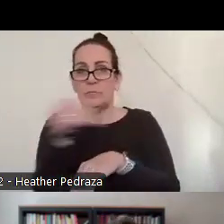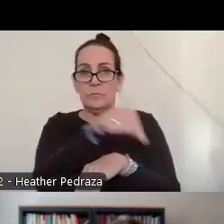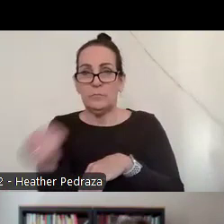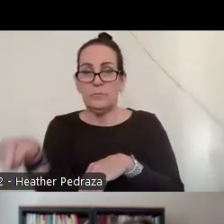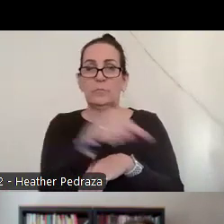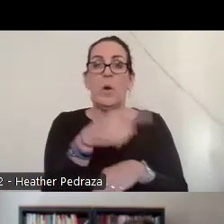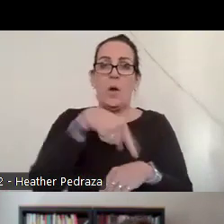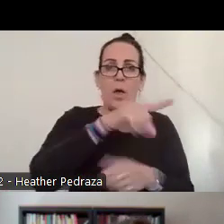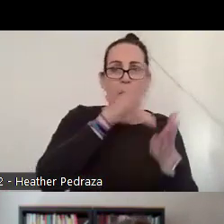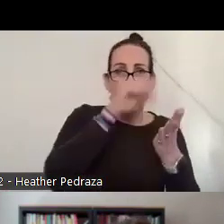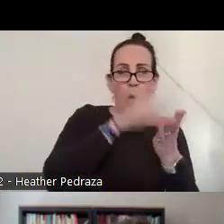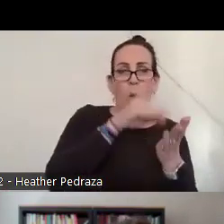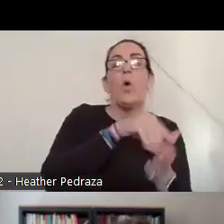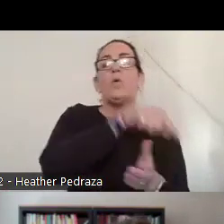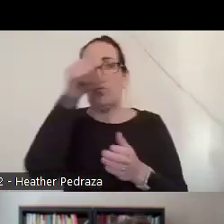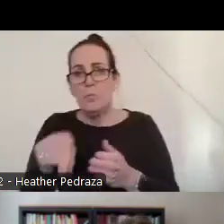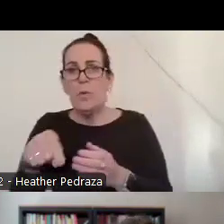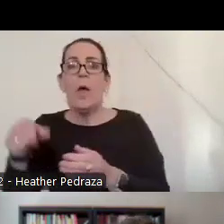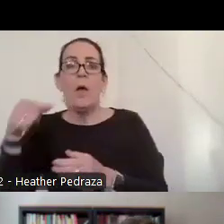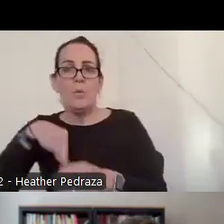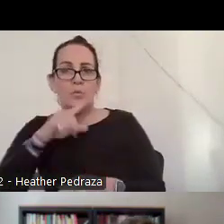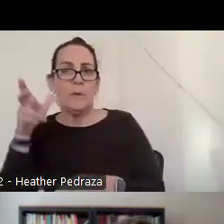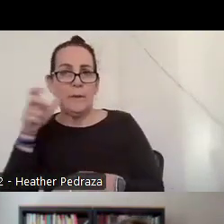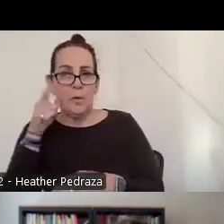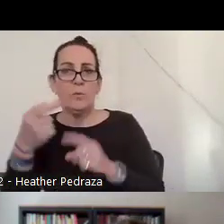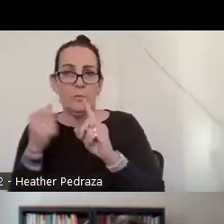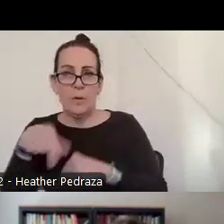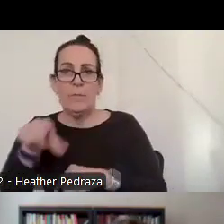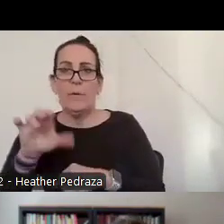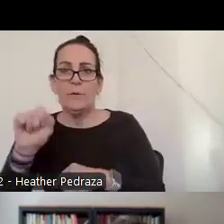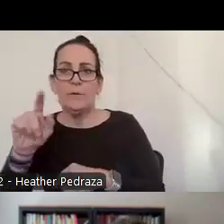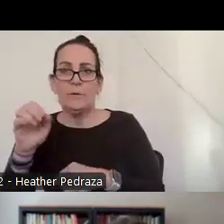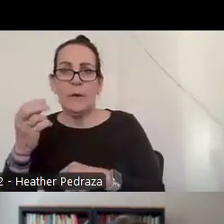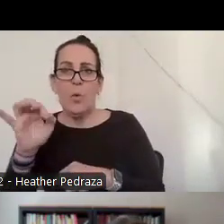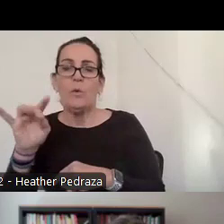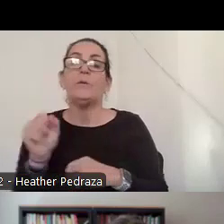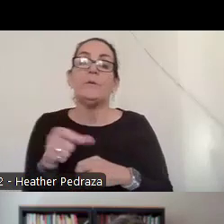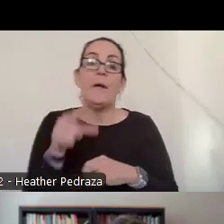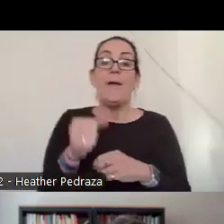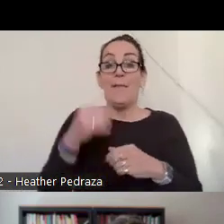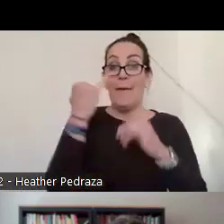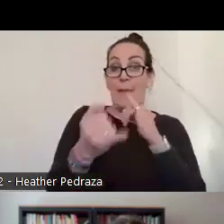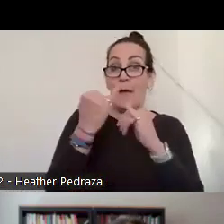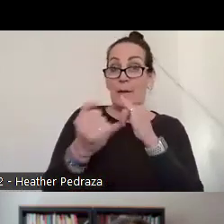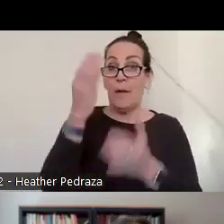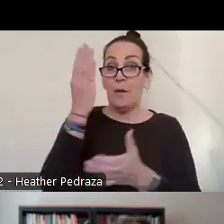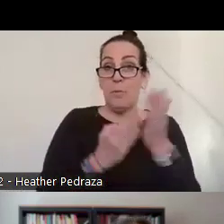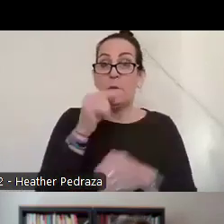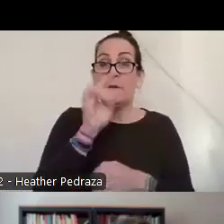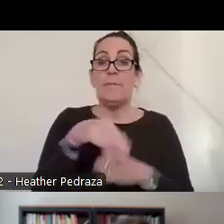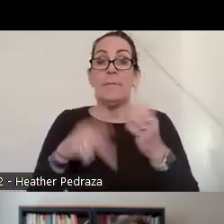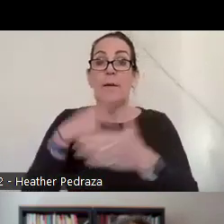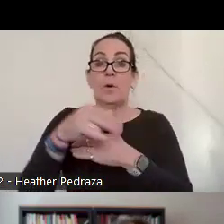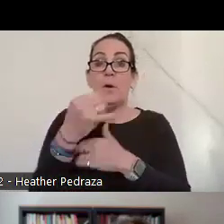secondary data and what we're hearing from stakeholders. So the latter half of the project focuses on analysis